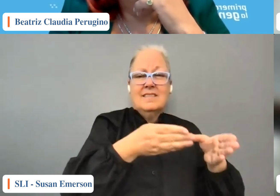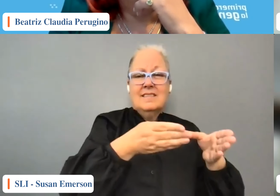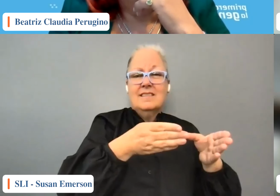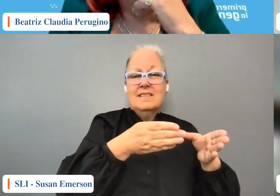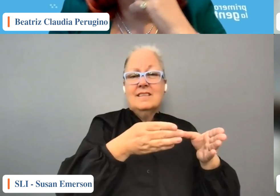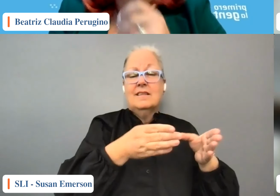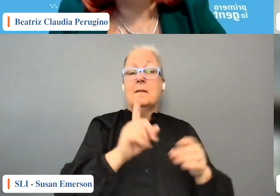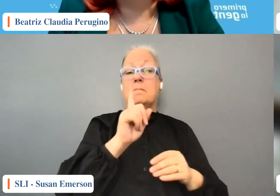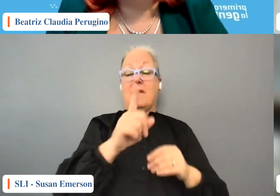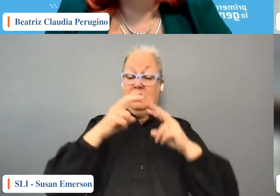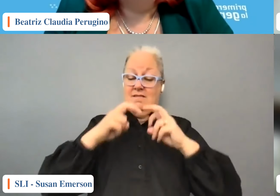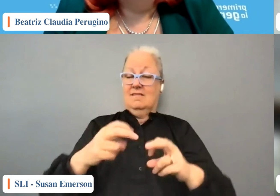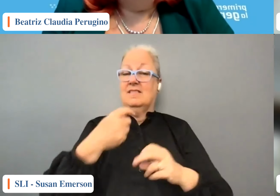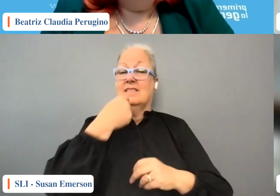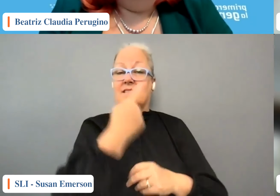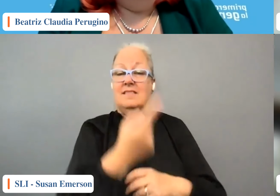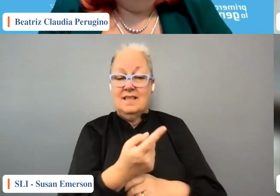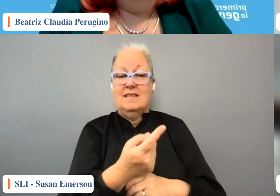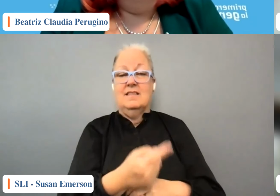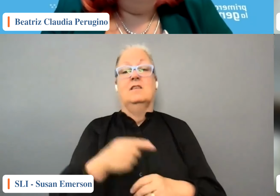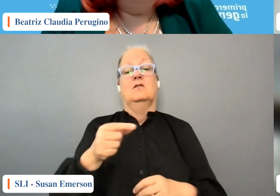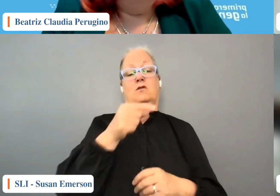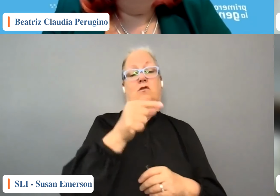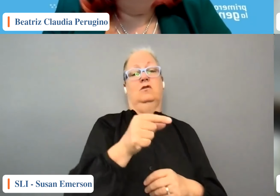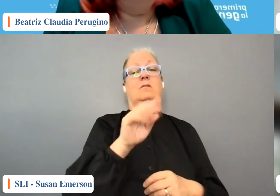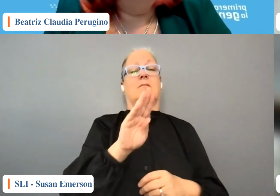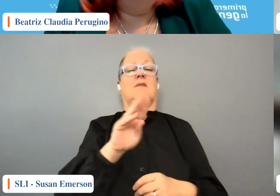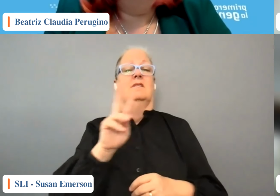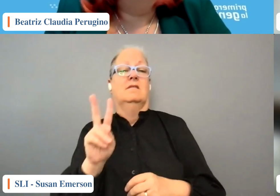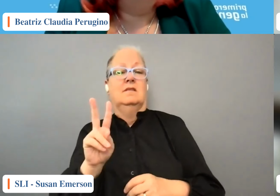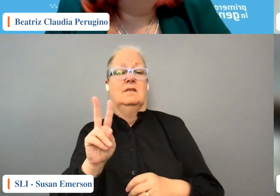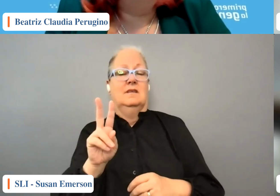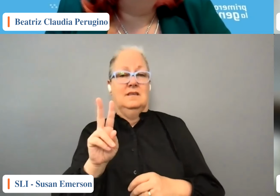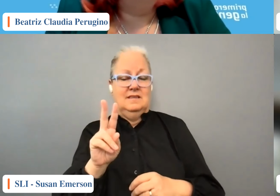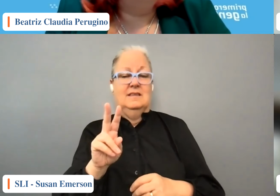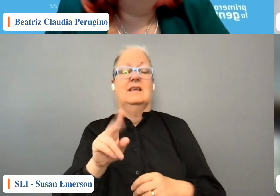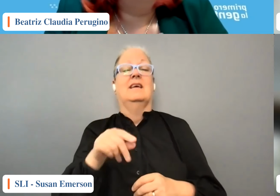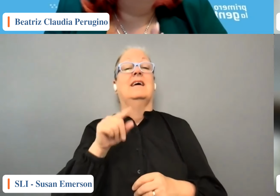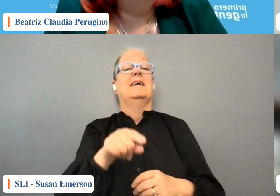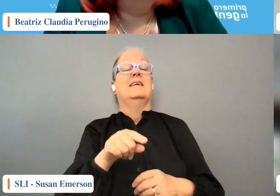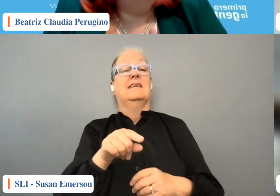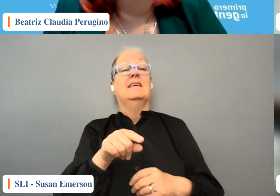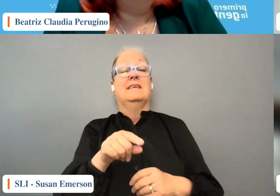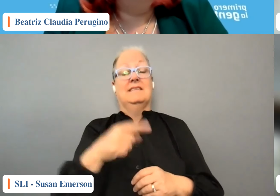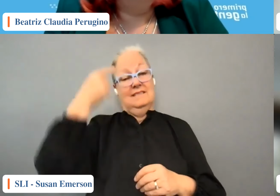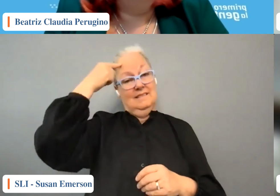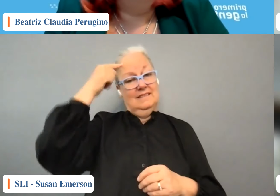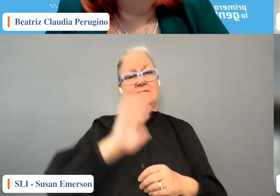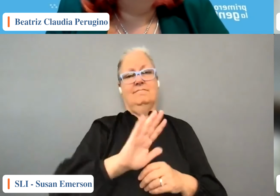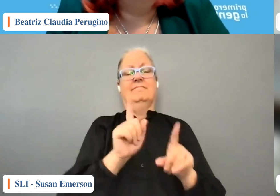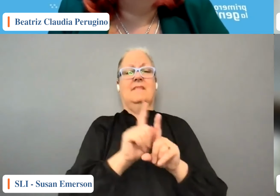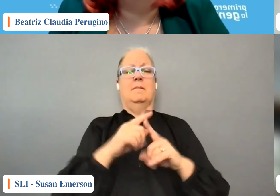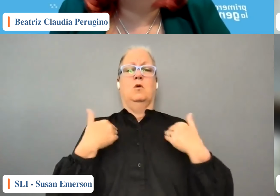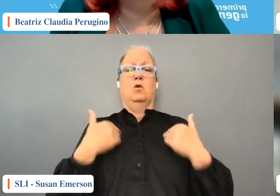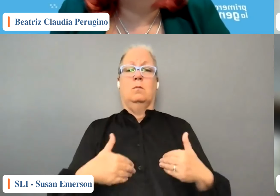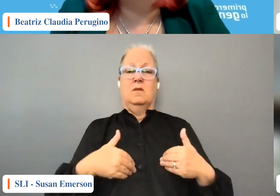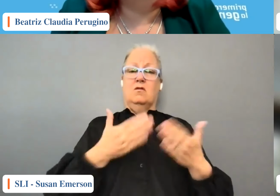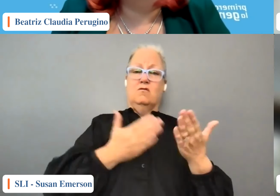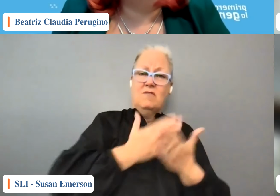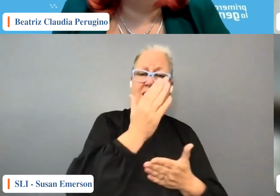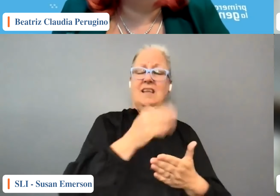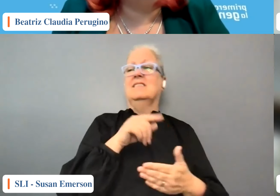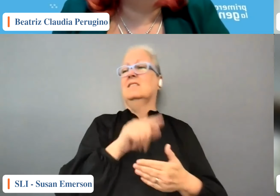know is that gender-based violence undermines the objectives of development, human rights, wellbeing, and investments in human capital